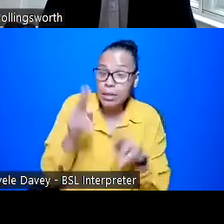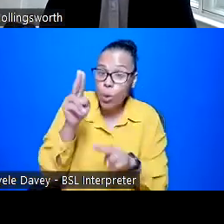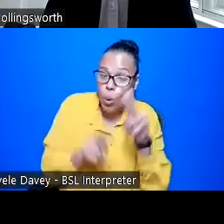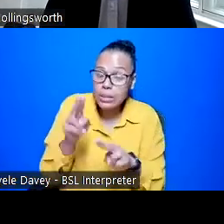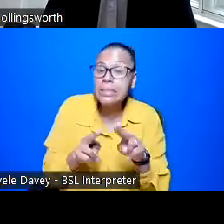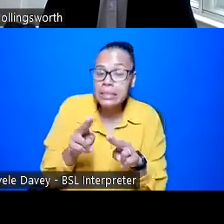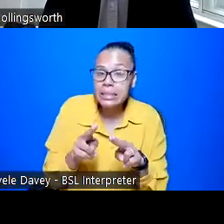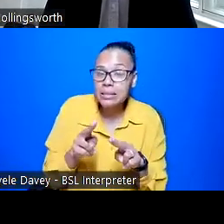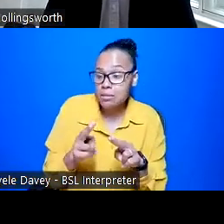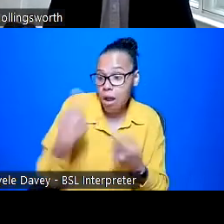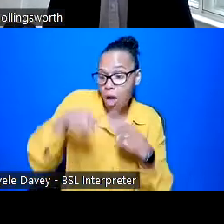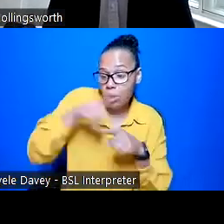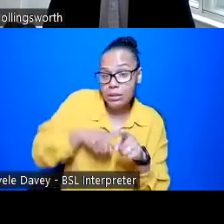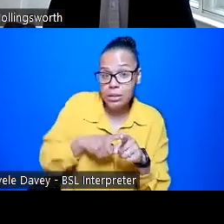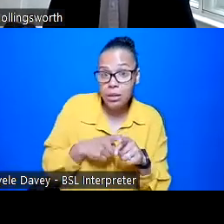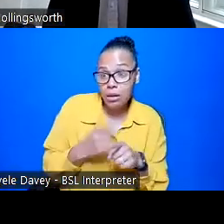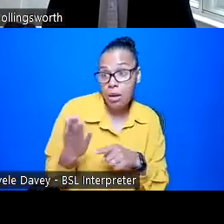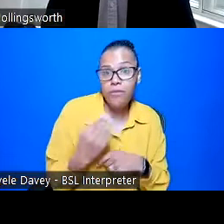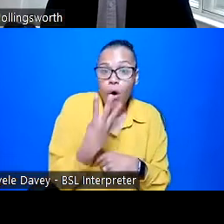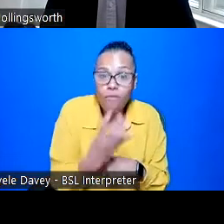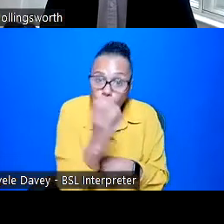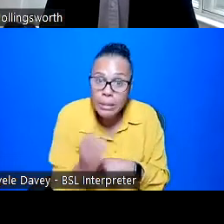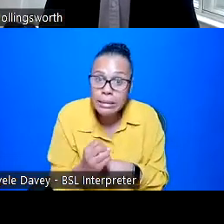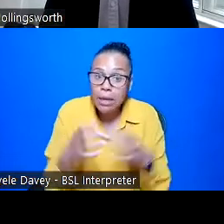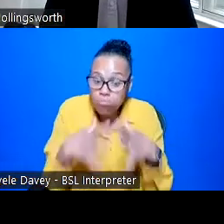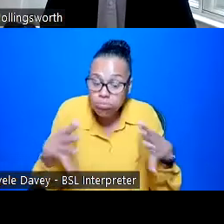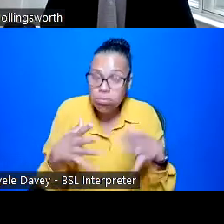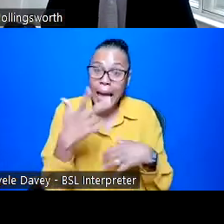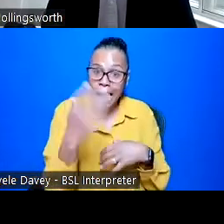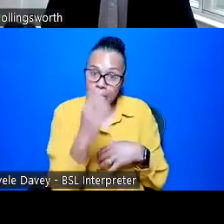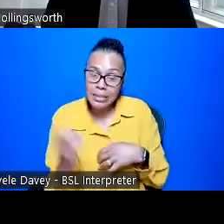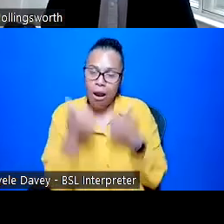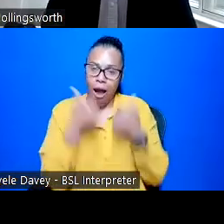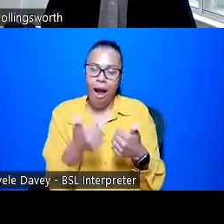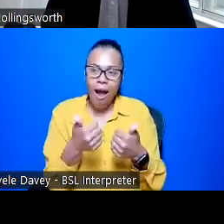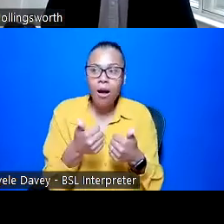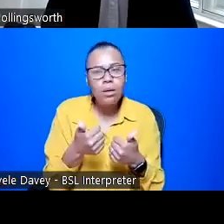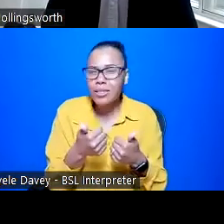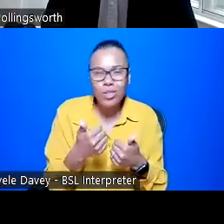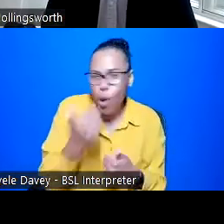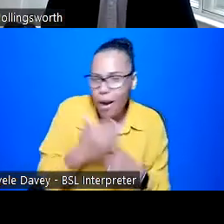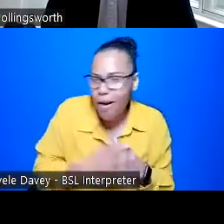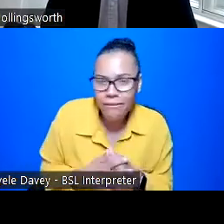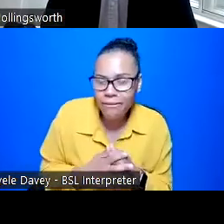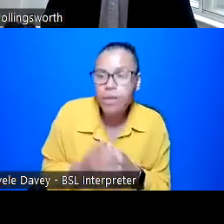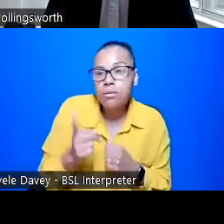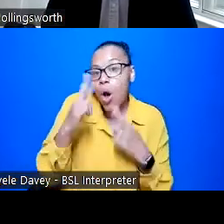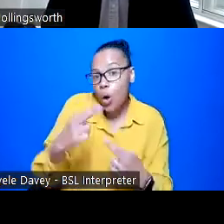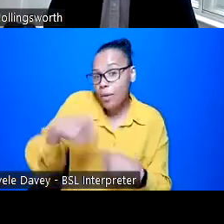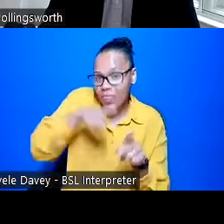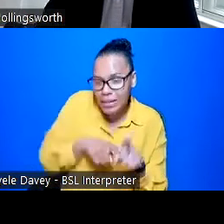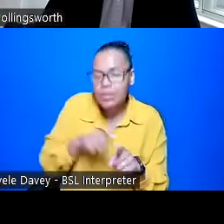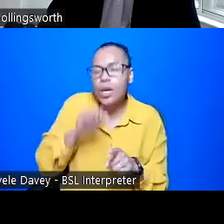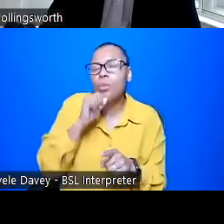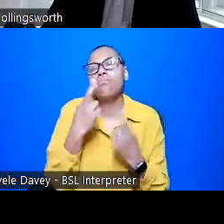to 8%. That's still not enough. And we do hope that when we come to the audited figures for this year, we'll see a jump certainly into double